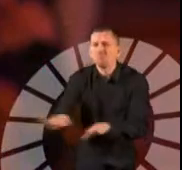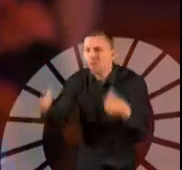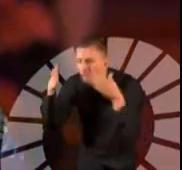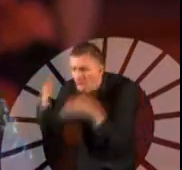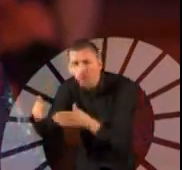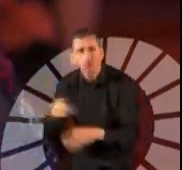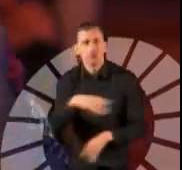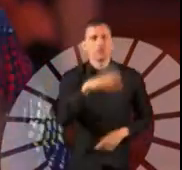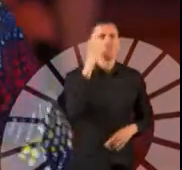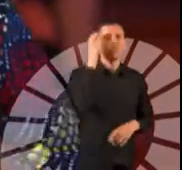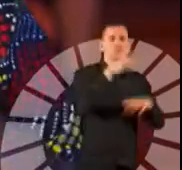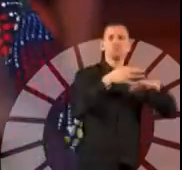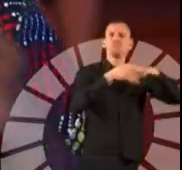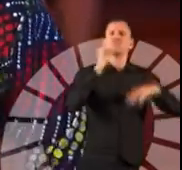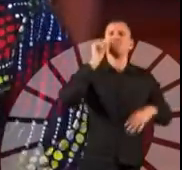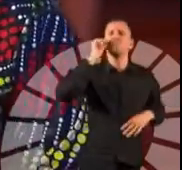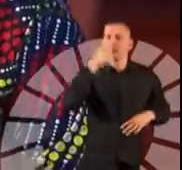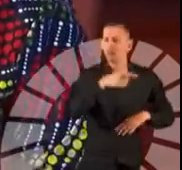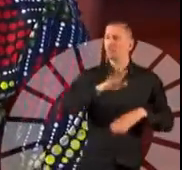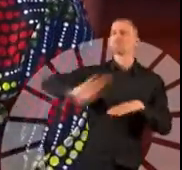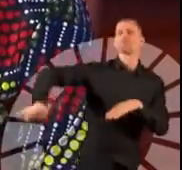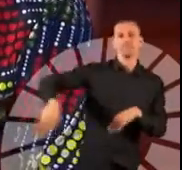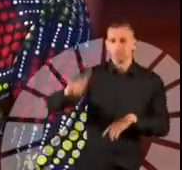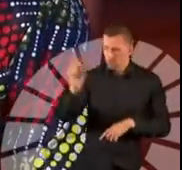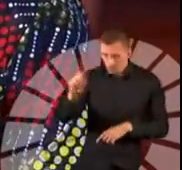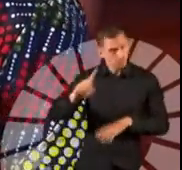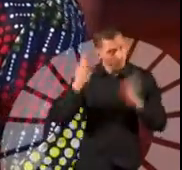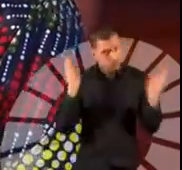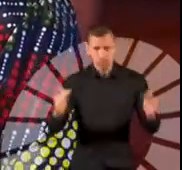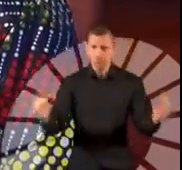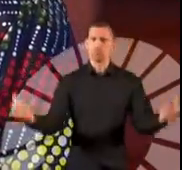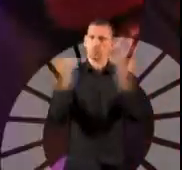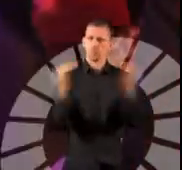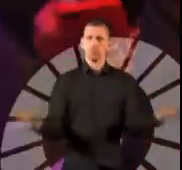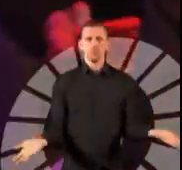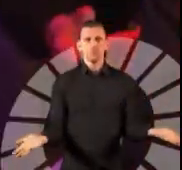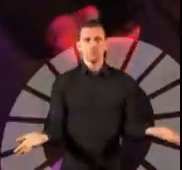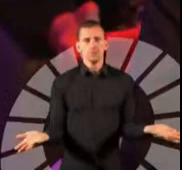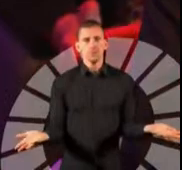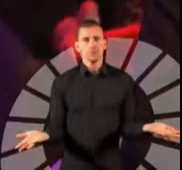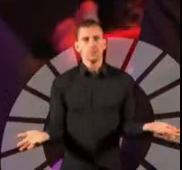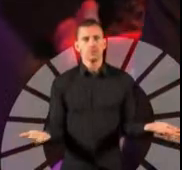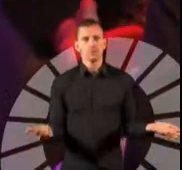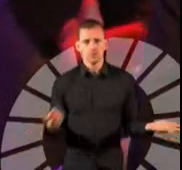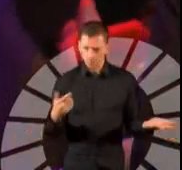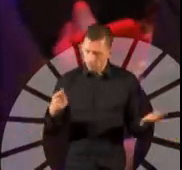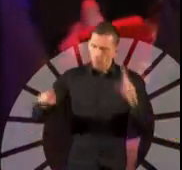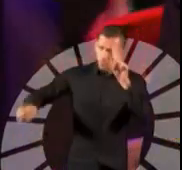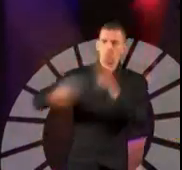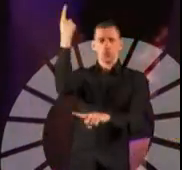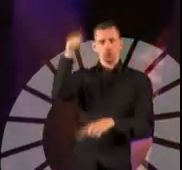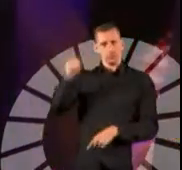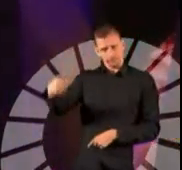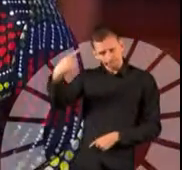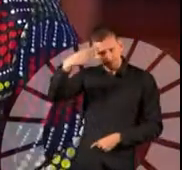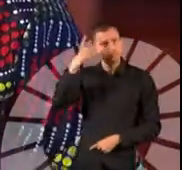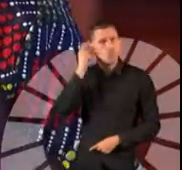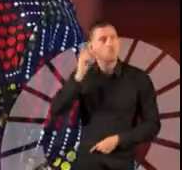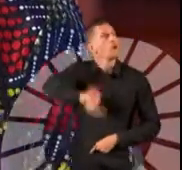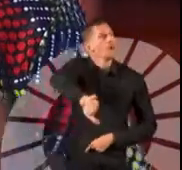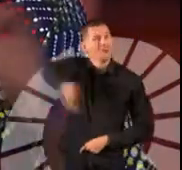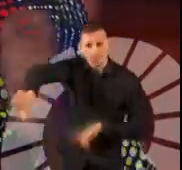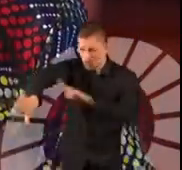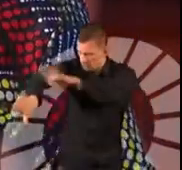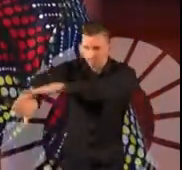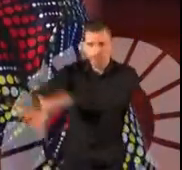We're demanding that our education is put at the center of the resolutions and solutions in the action coalitions, and that we rally by investing in ensuring that girls'